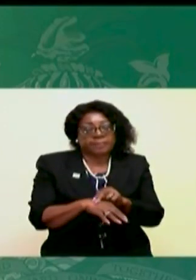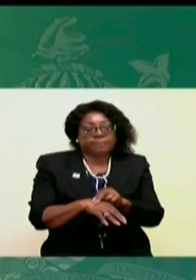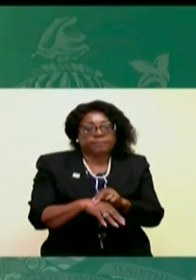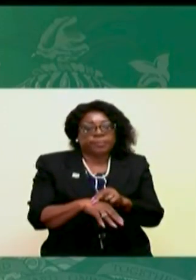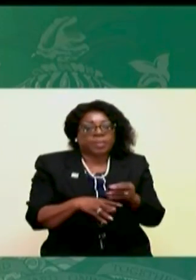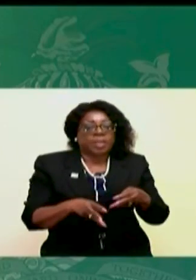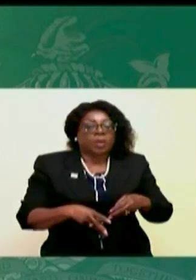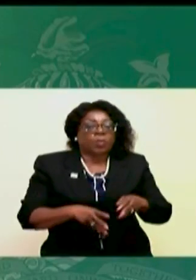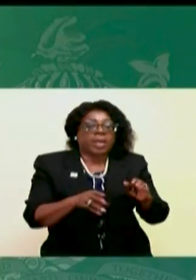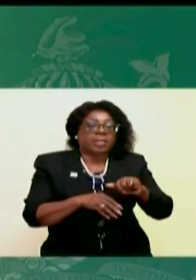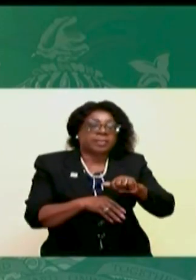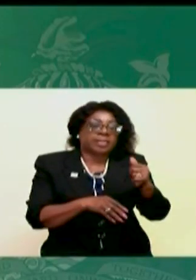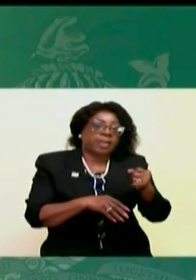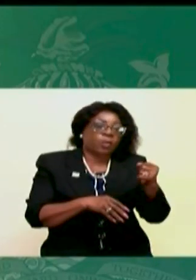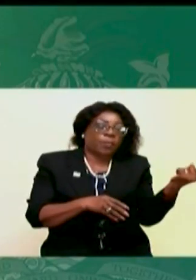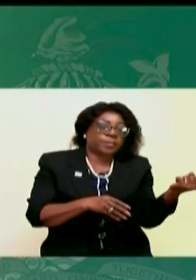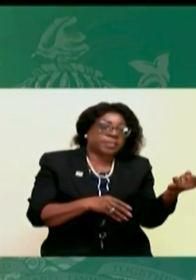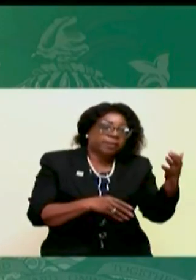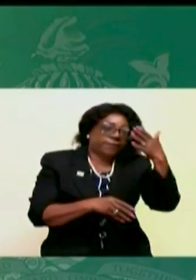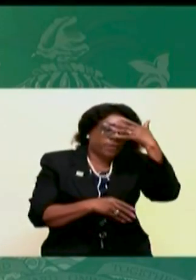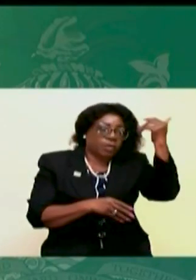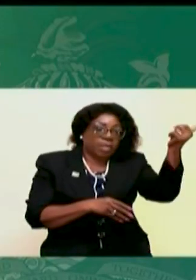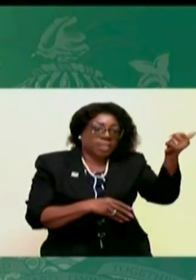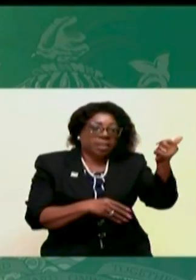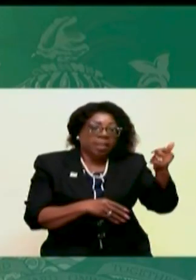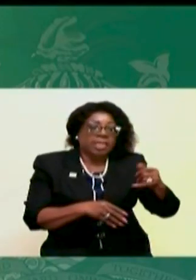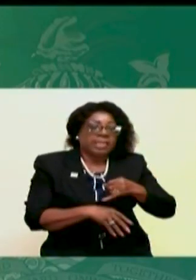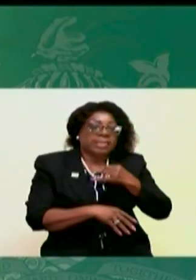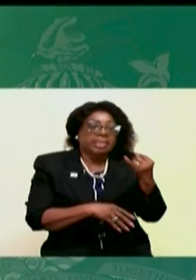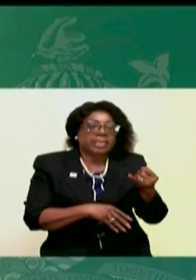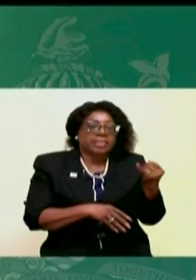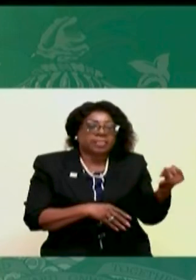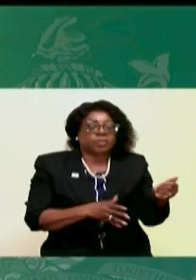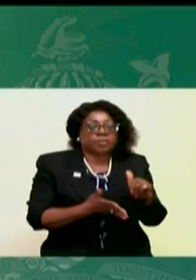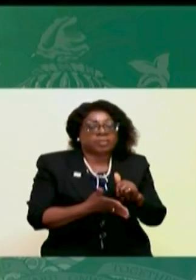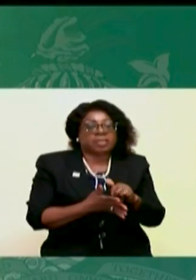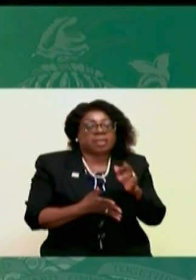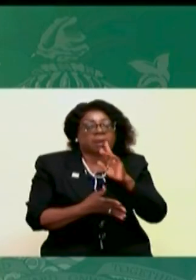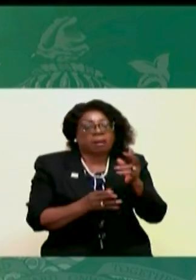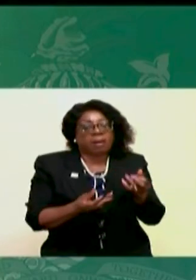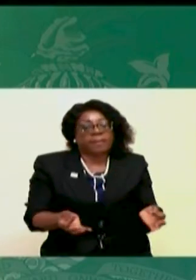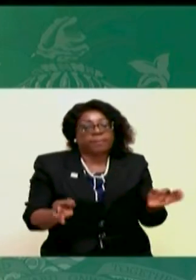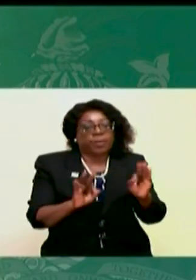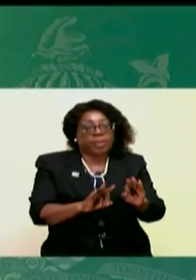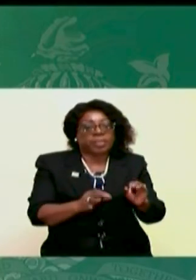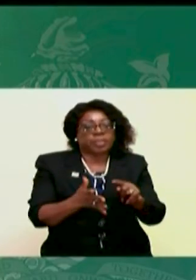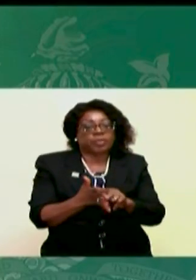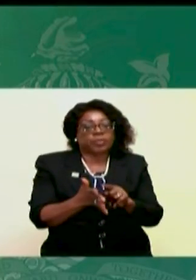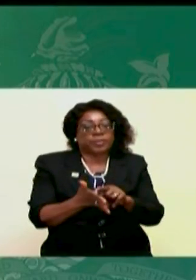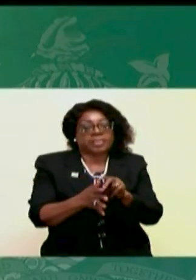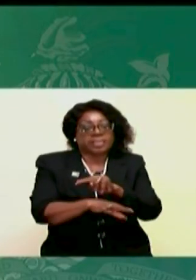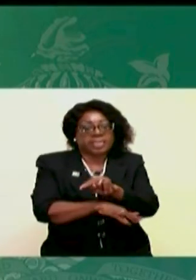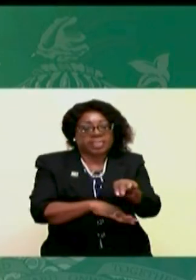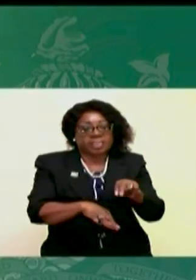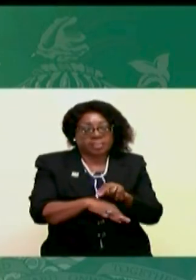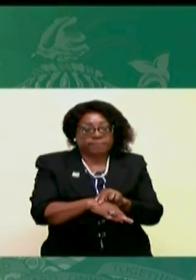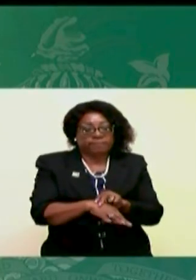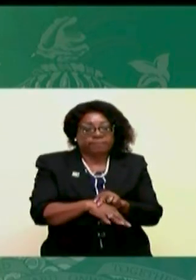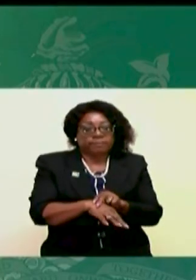while side opposite forgot the issues that are important to this nation. Madam